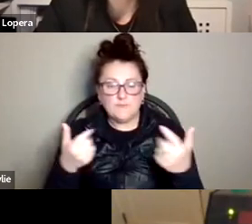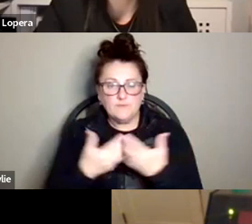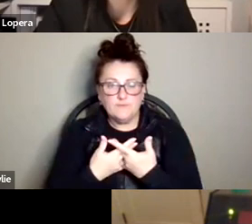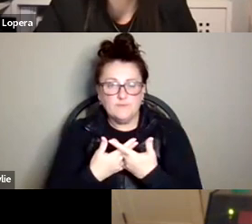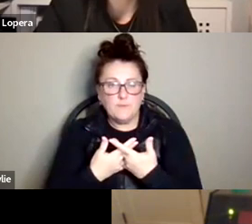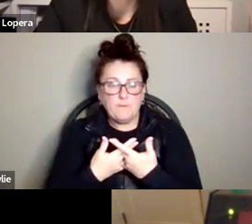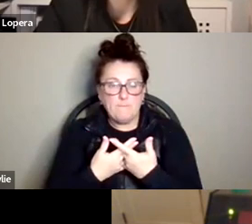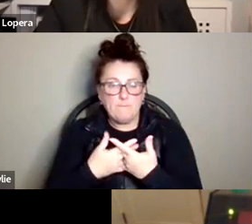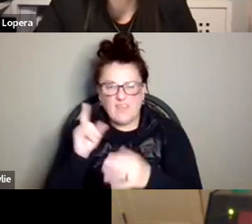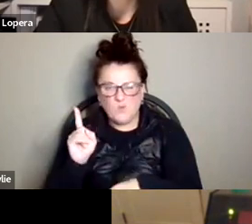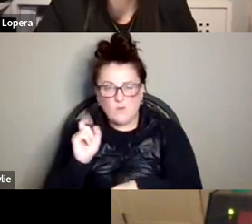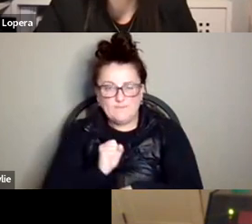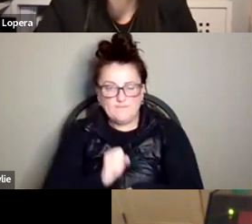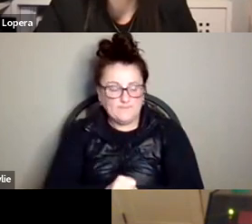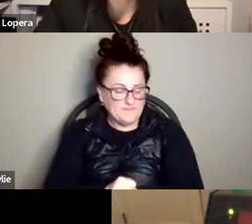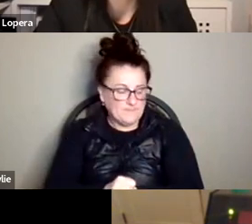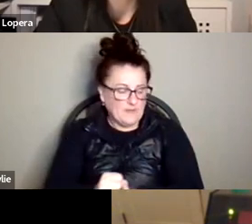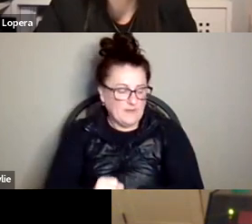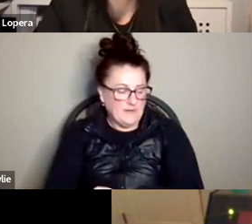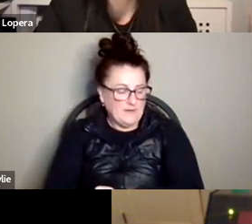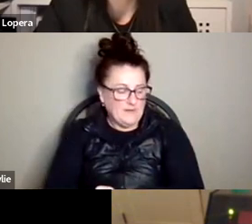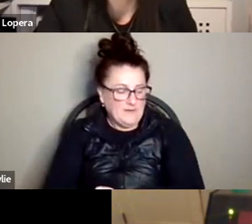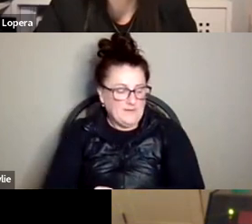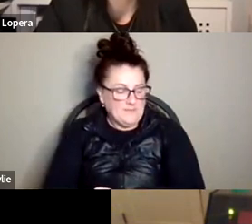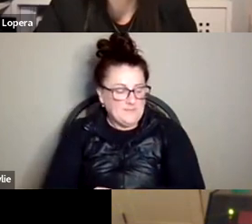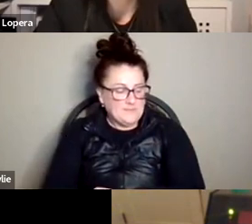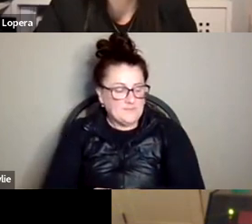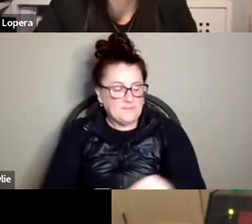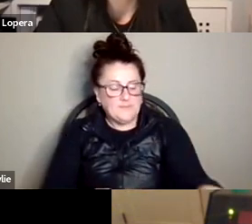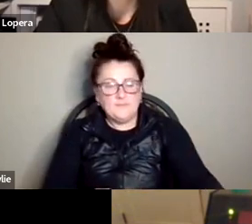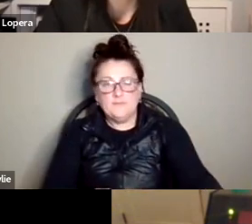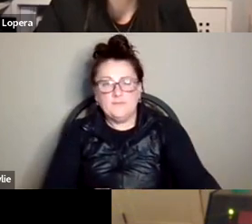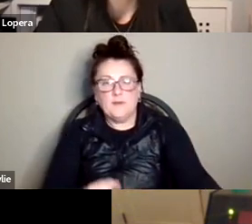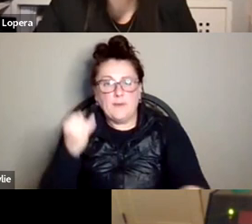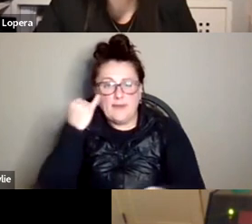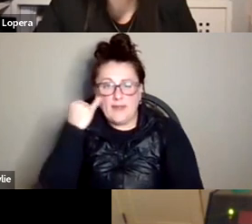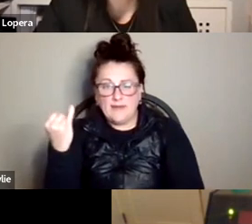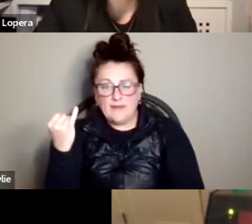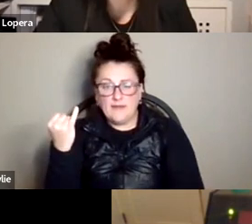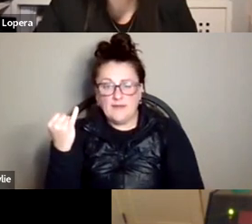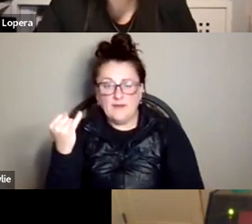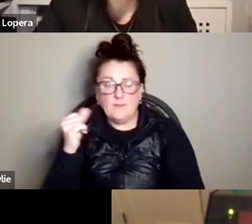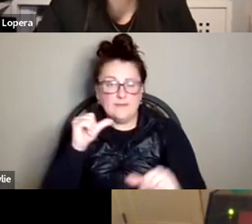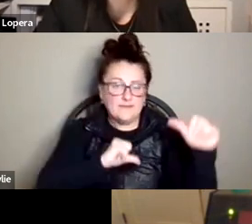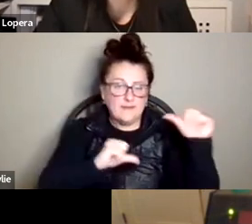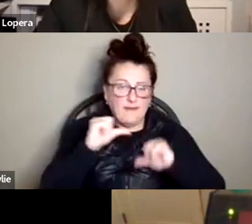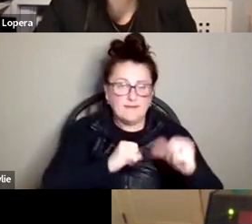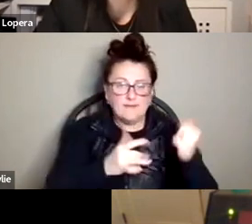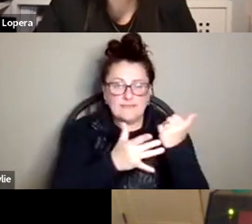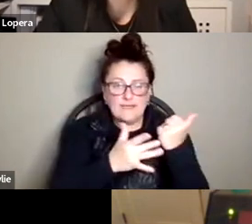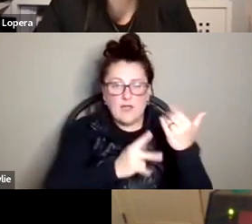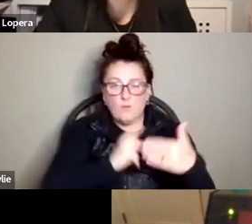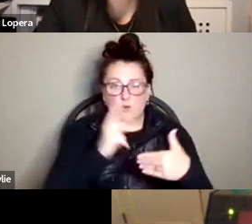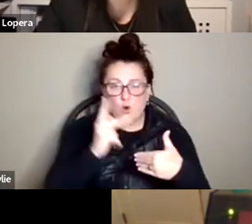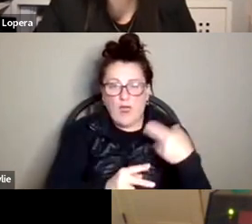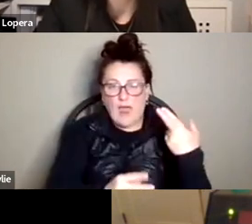that's one thing. Another thing I wanted to bring up was this idea of math, science, and technology programs at